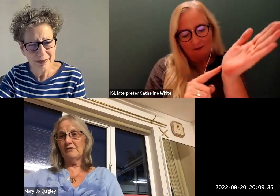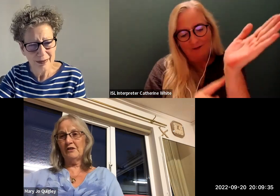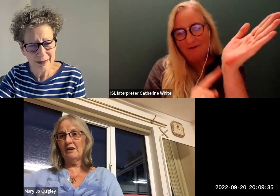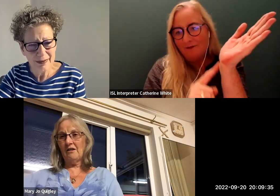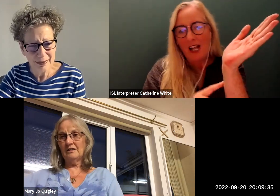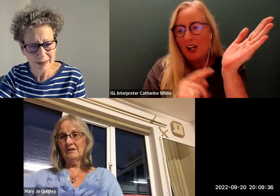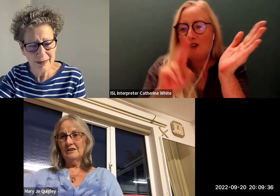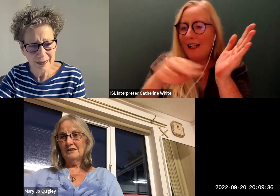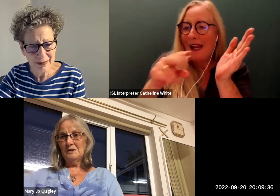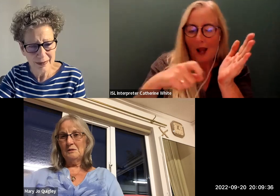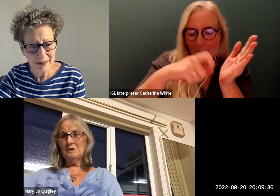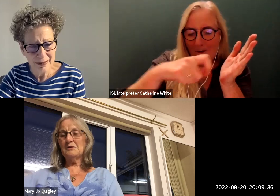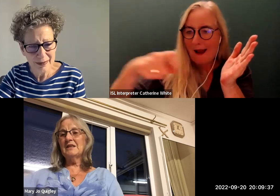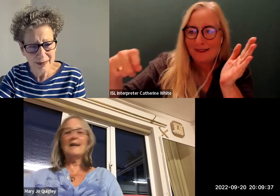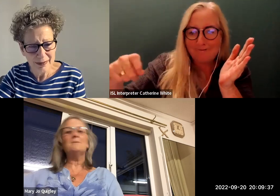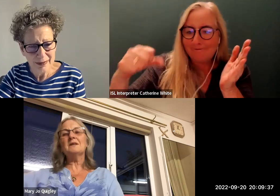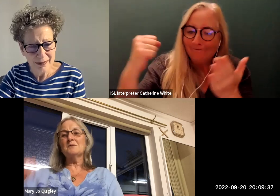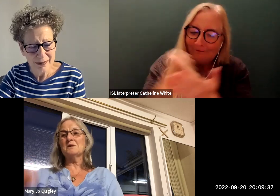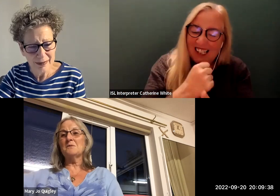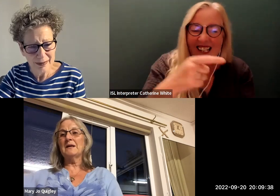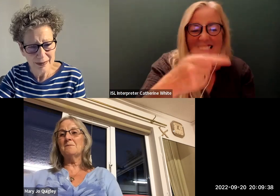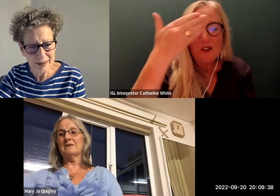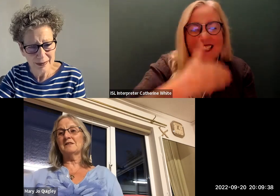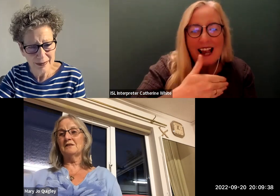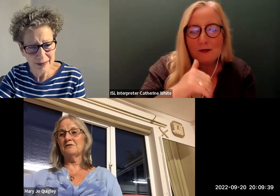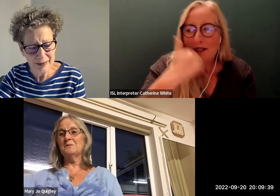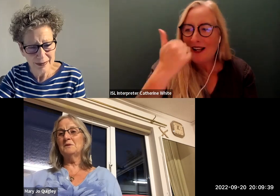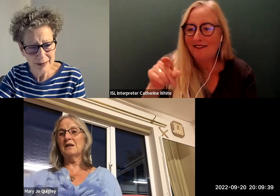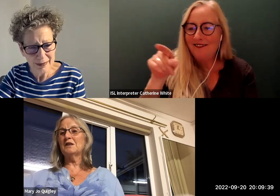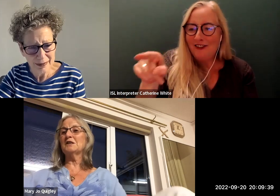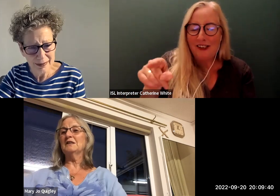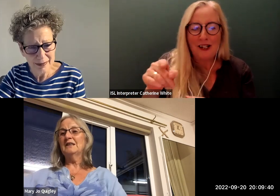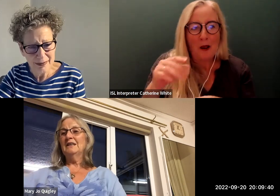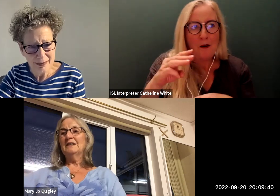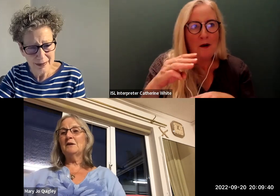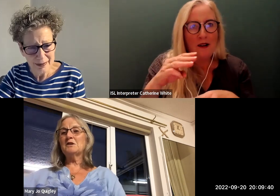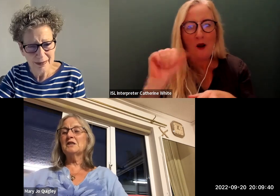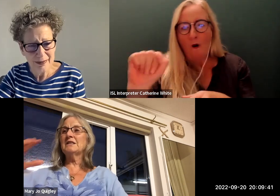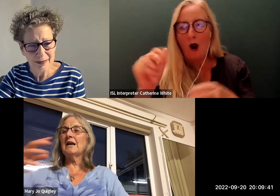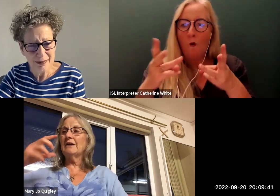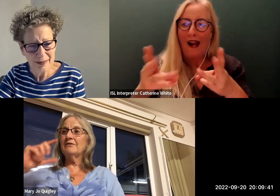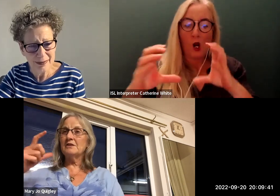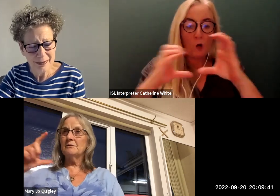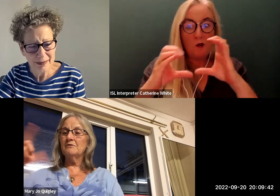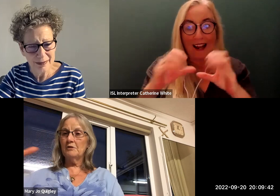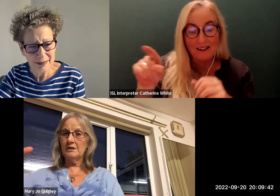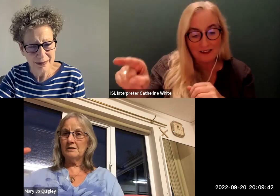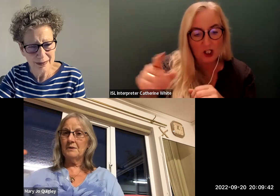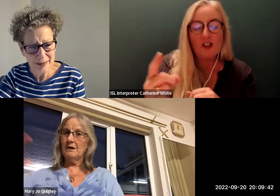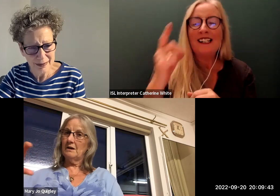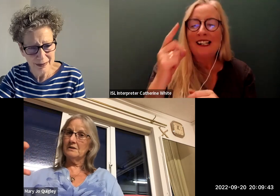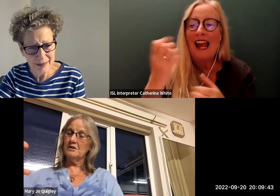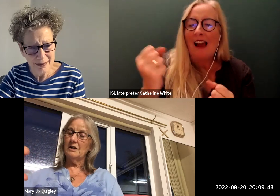pen for very long, which was really sad because it was her main method of communication. Now, she did have some